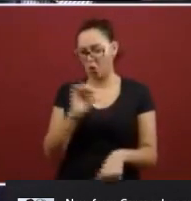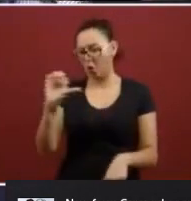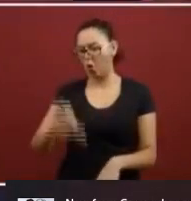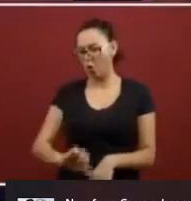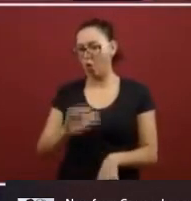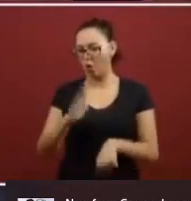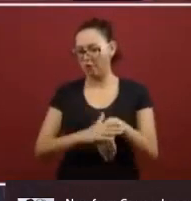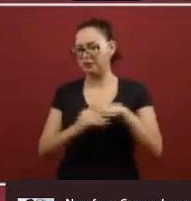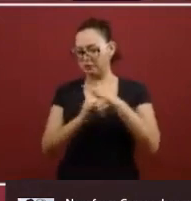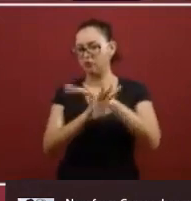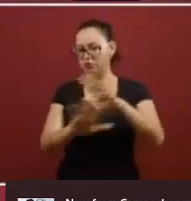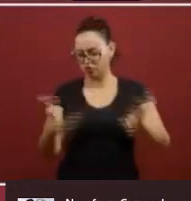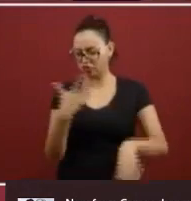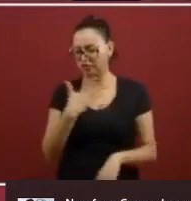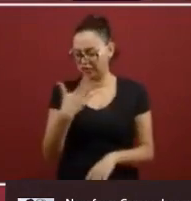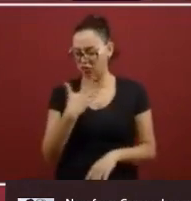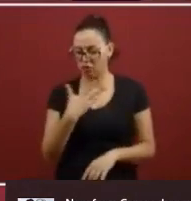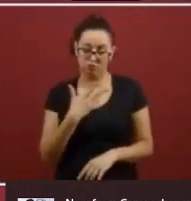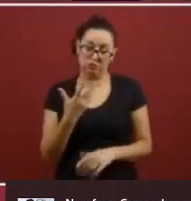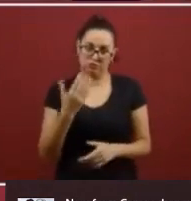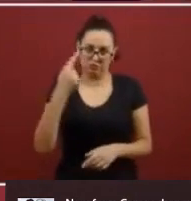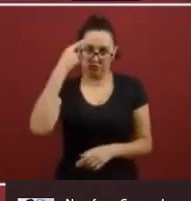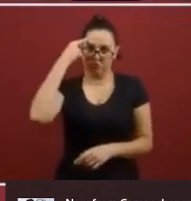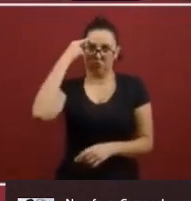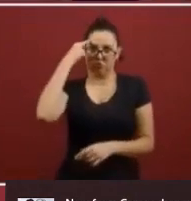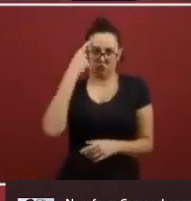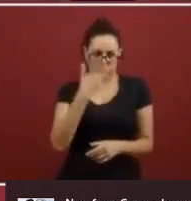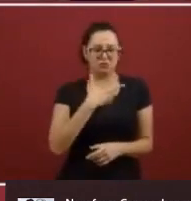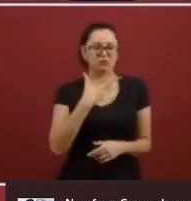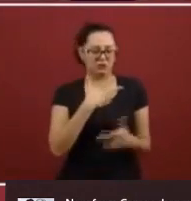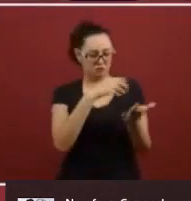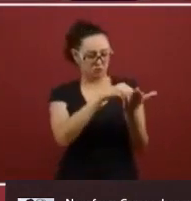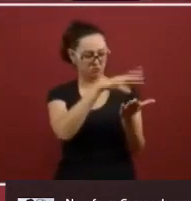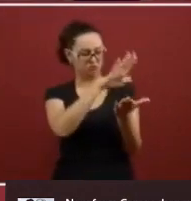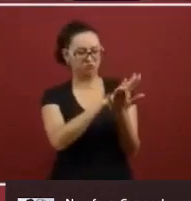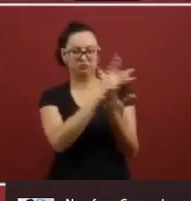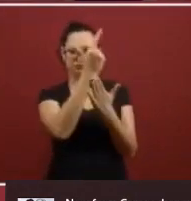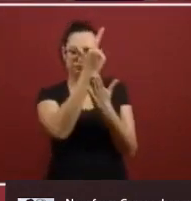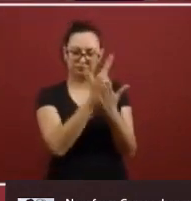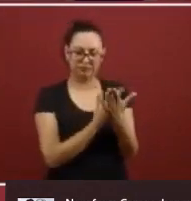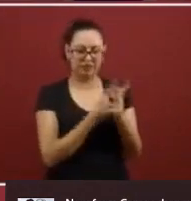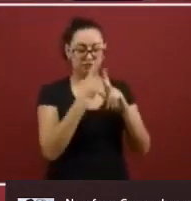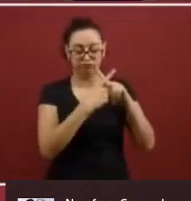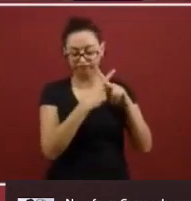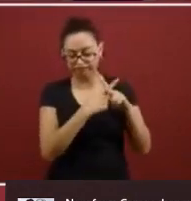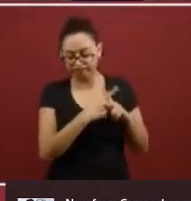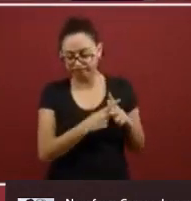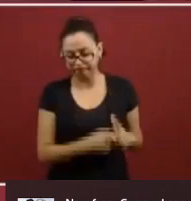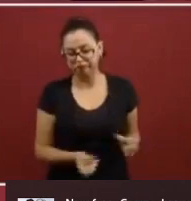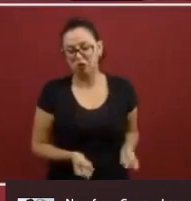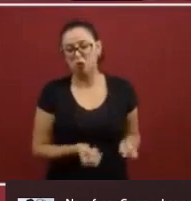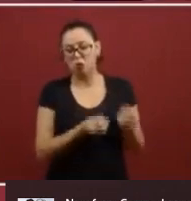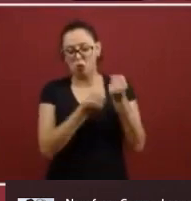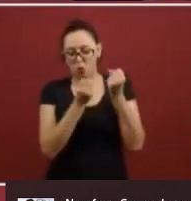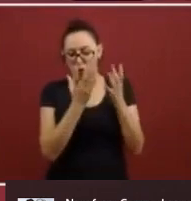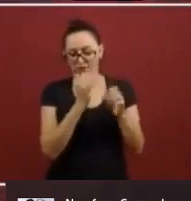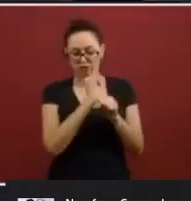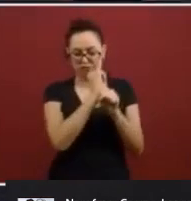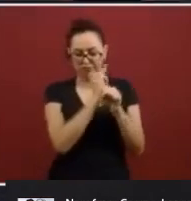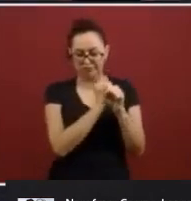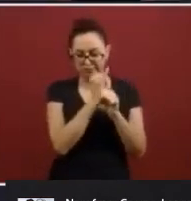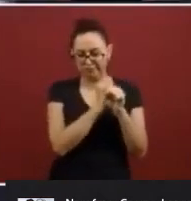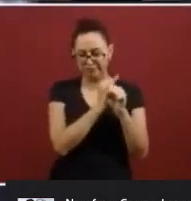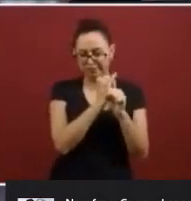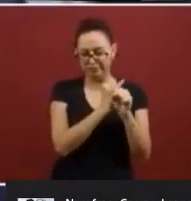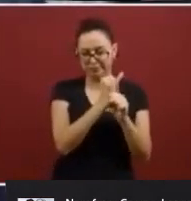be Sí lo tenemos. giving the contabilizado information porque to se ha the hecho people de una investigación because they did an con ese propósito. investigation Por for eso, that